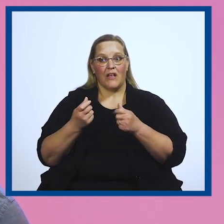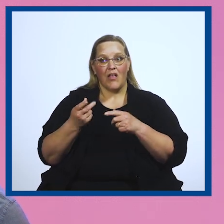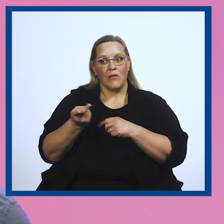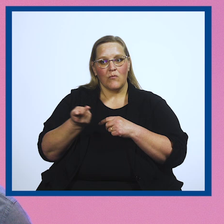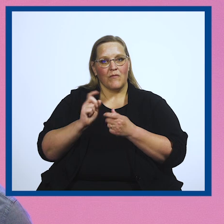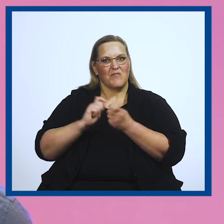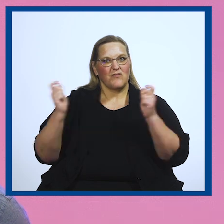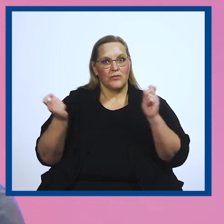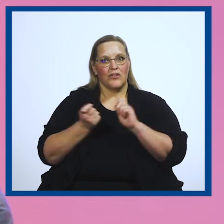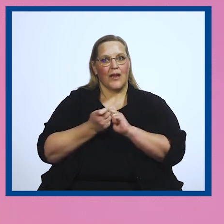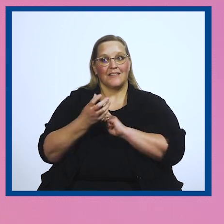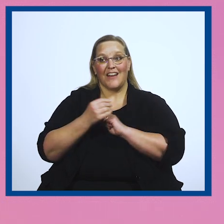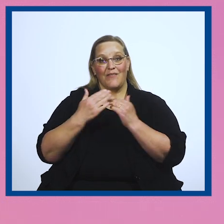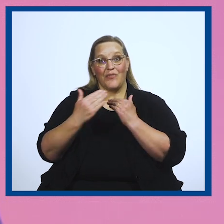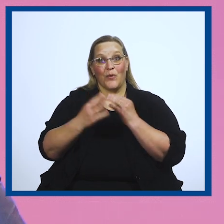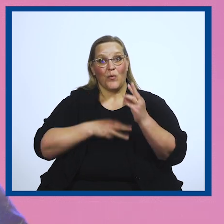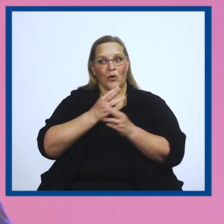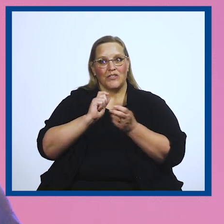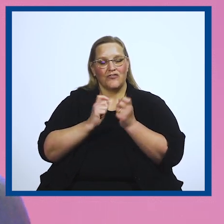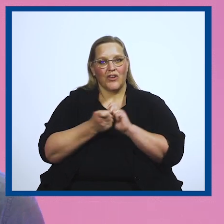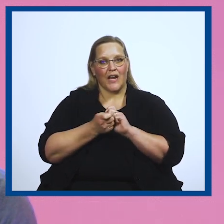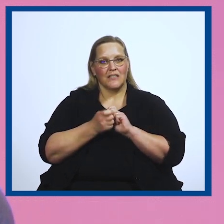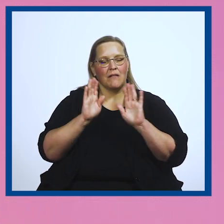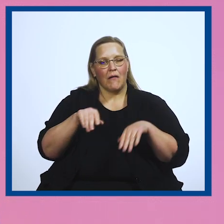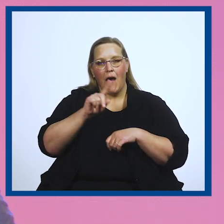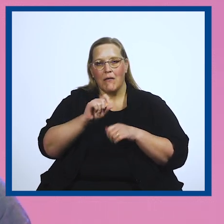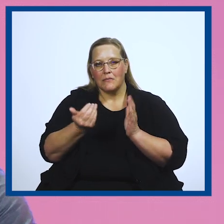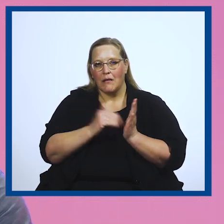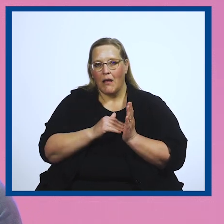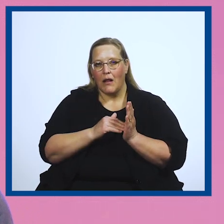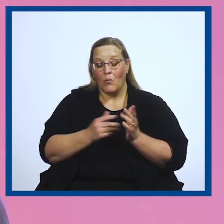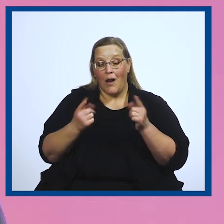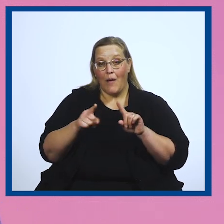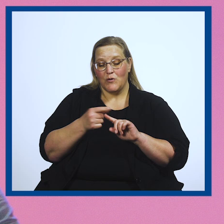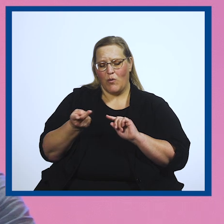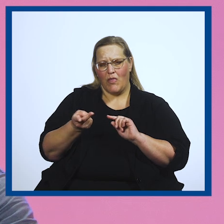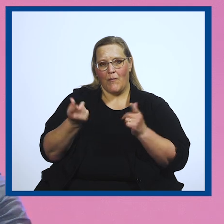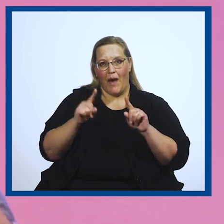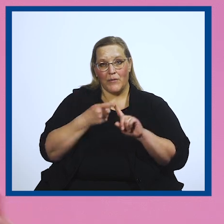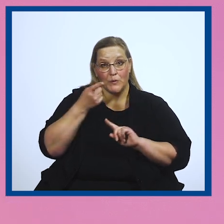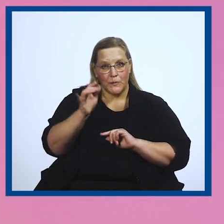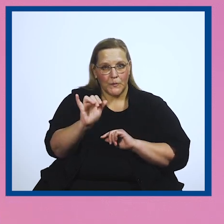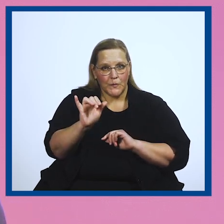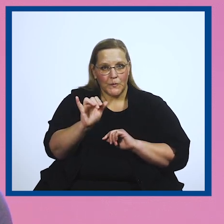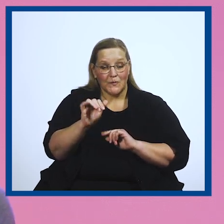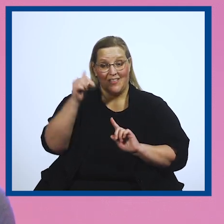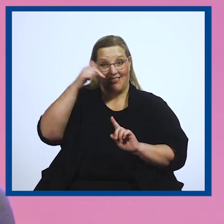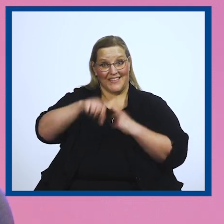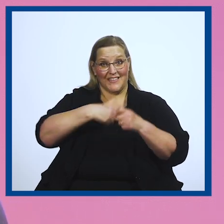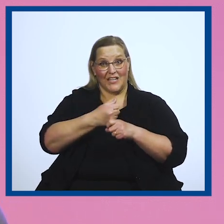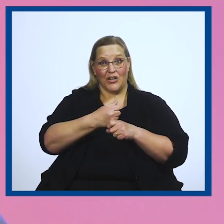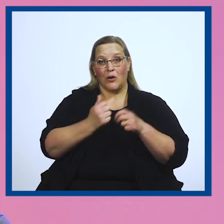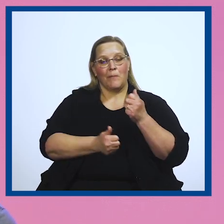they went on to change the world. I'll ask it again. Could what happened to them happen to you? You see, this is the most unique Easter of our